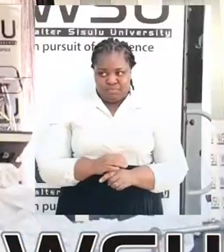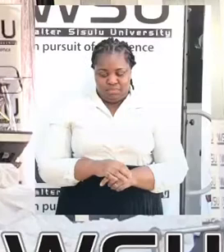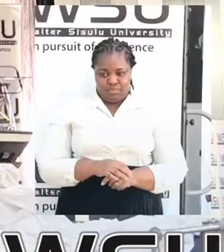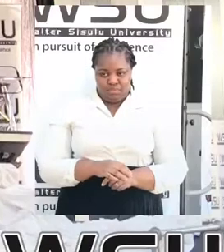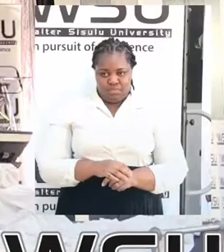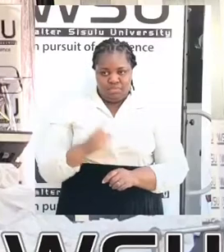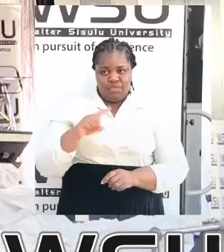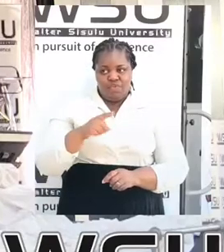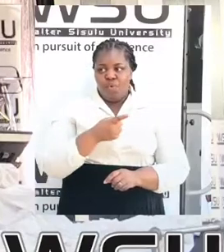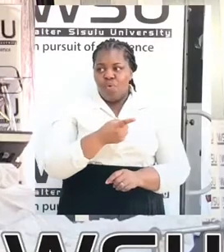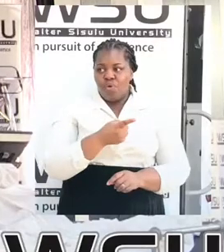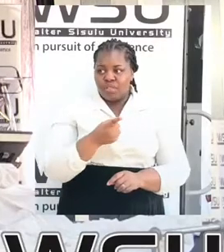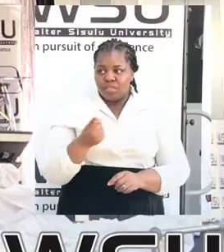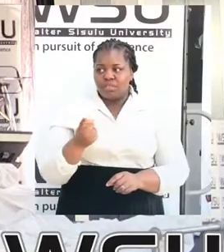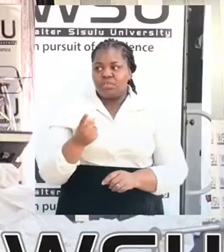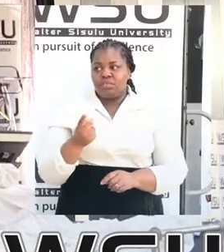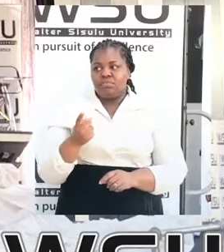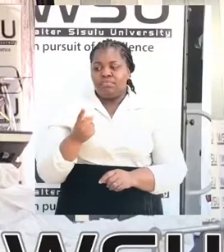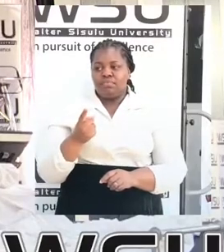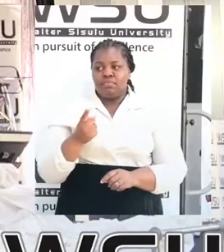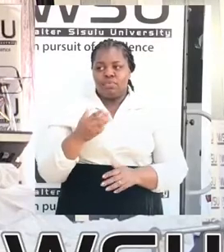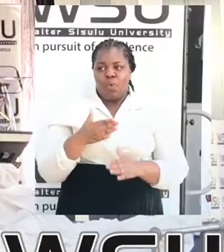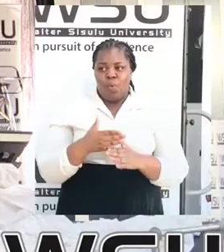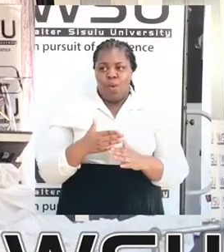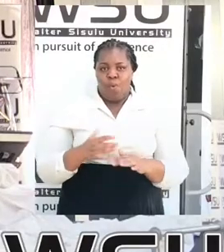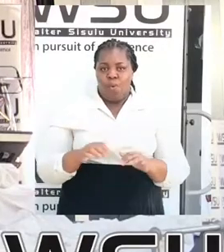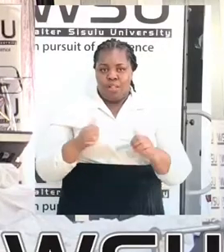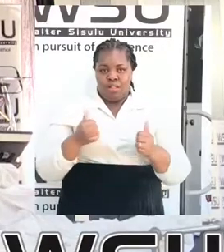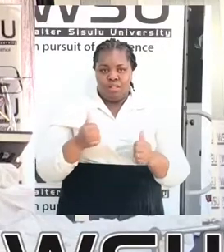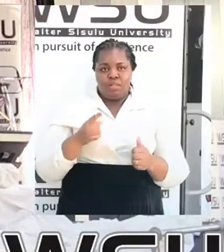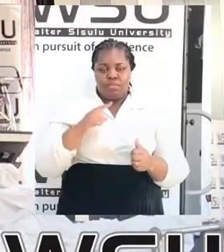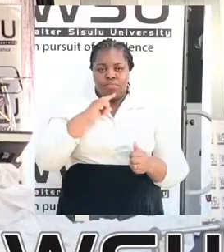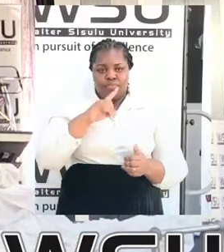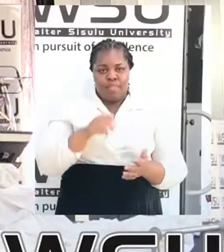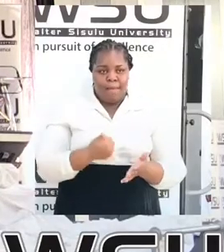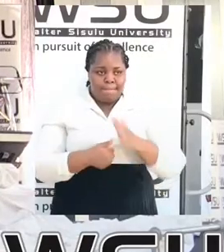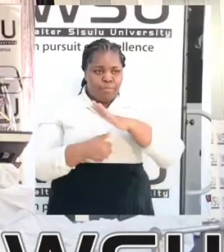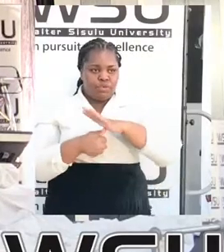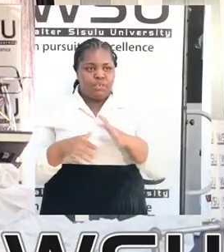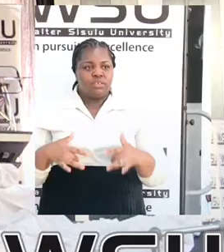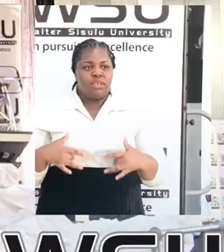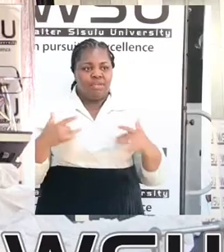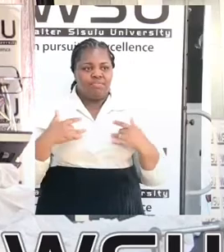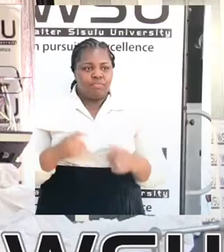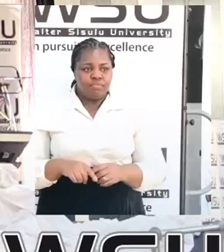for those things that are worthwhile and important in life.